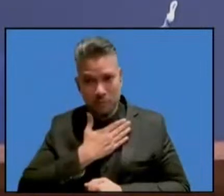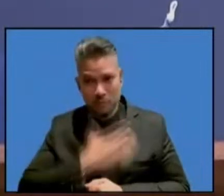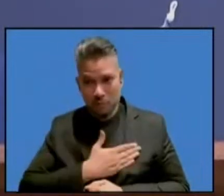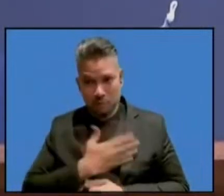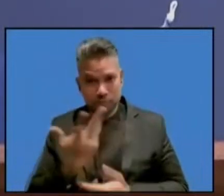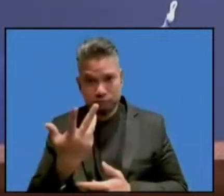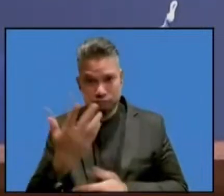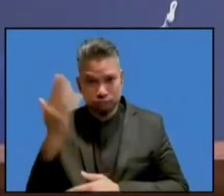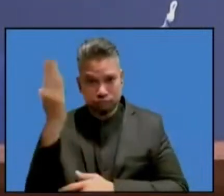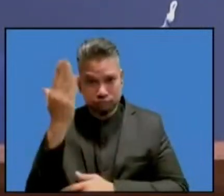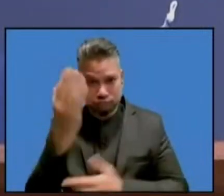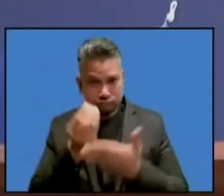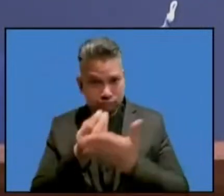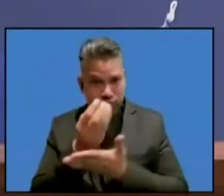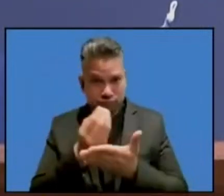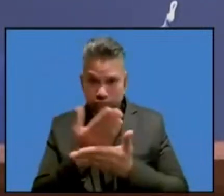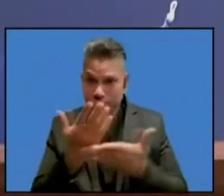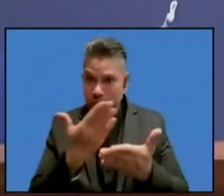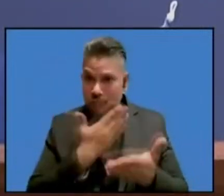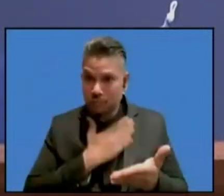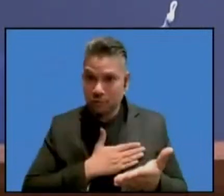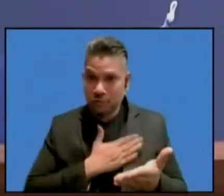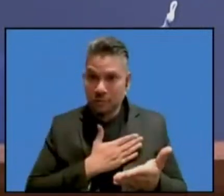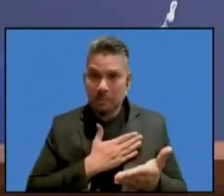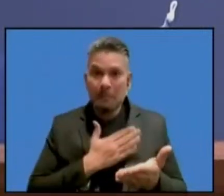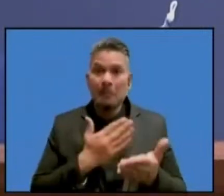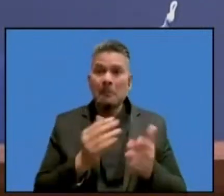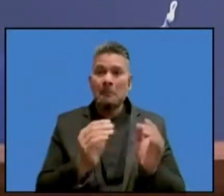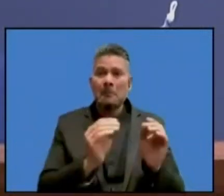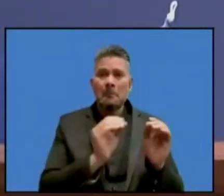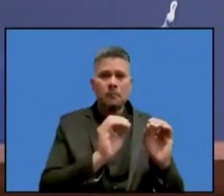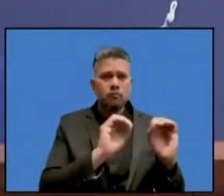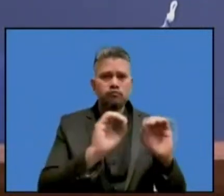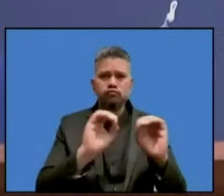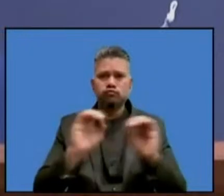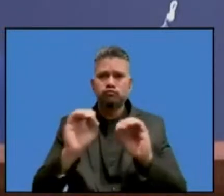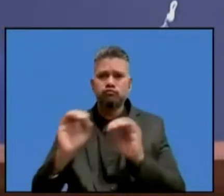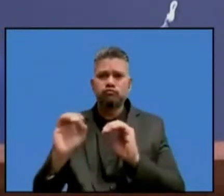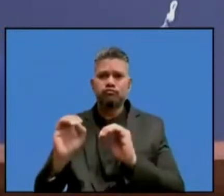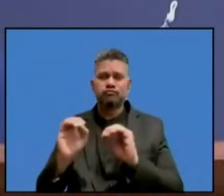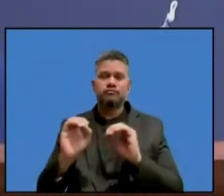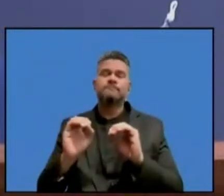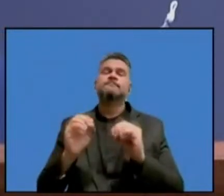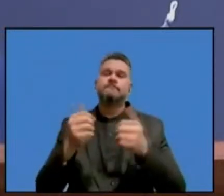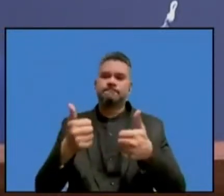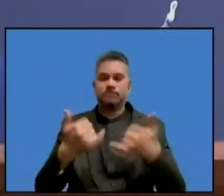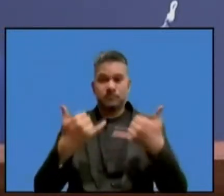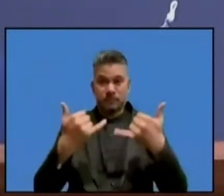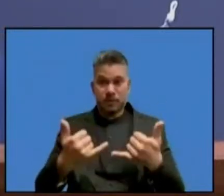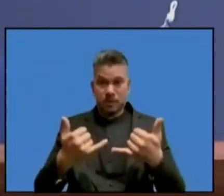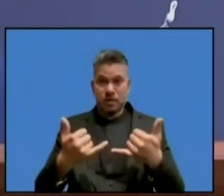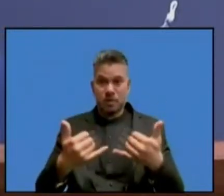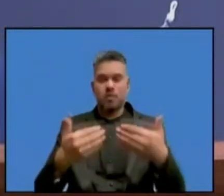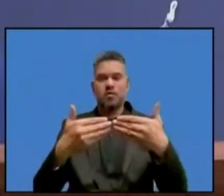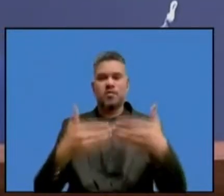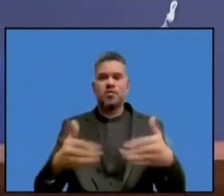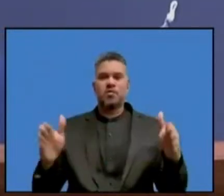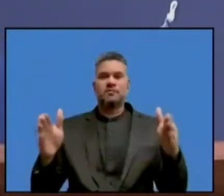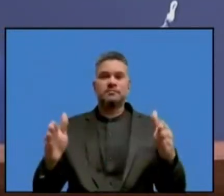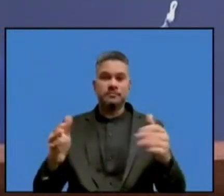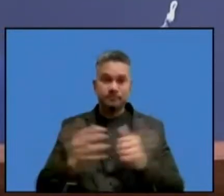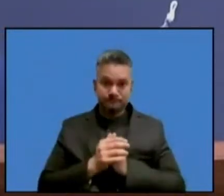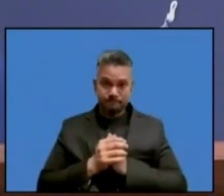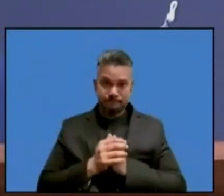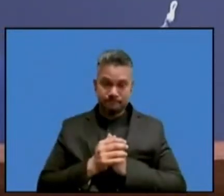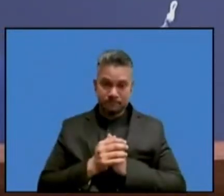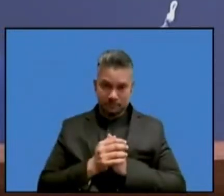As I see no other requests from government, I will now open the floor for the intervention from the